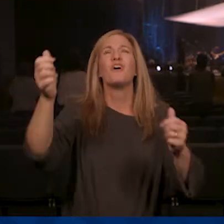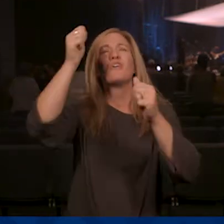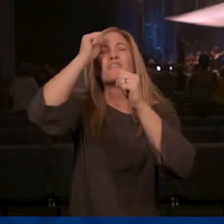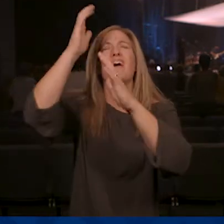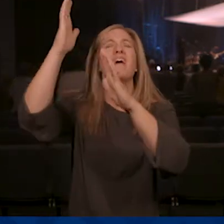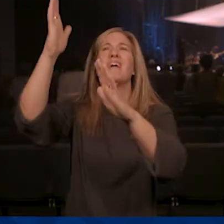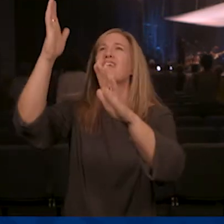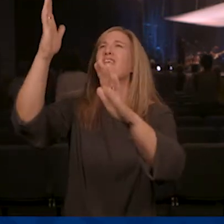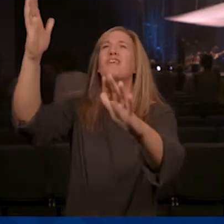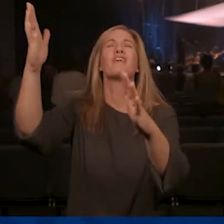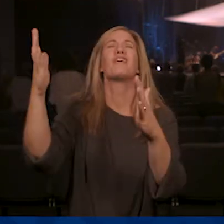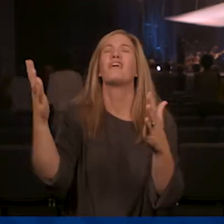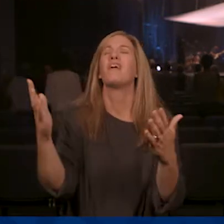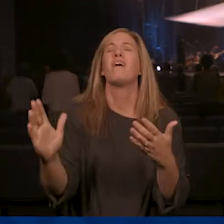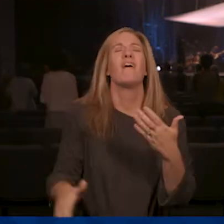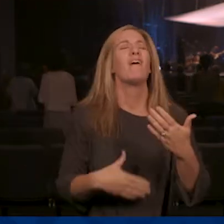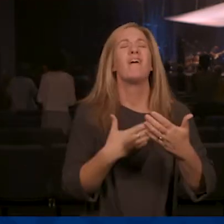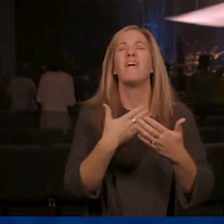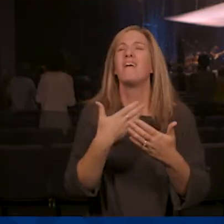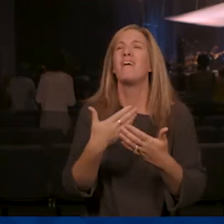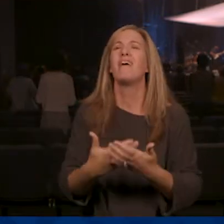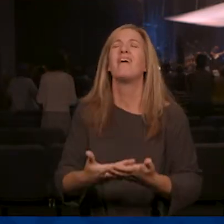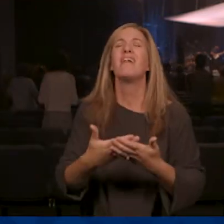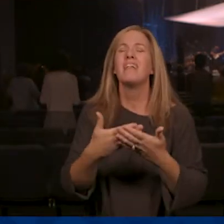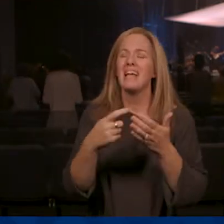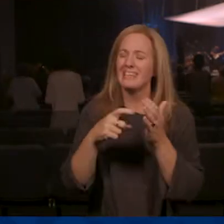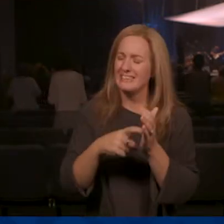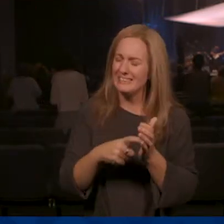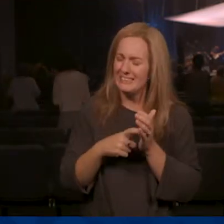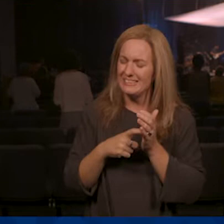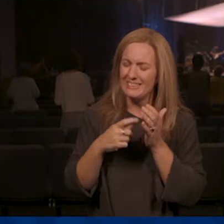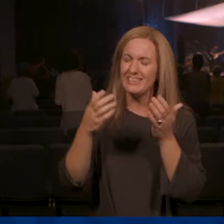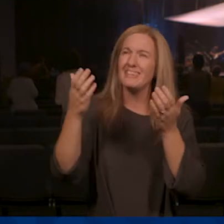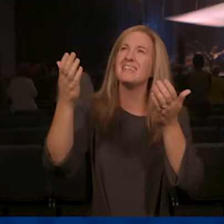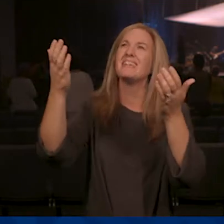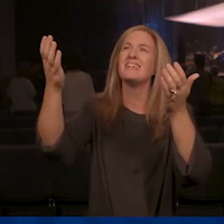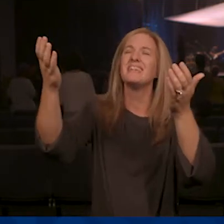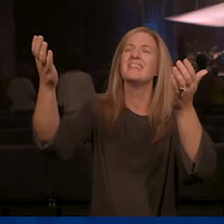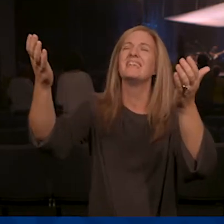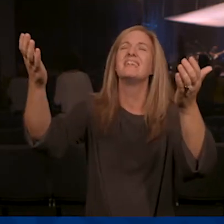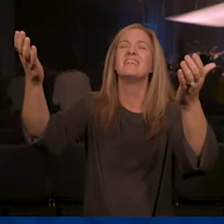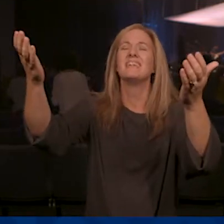Father, you're all I